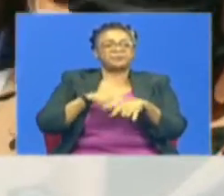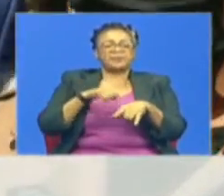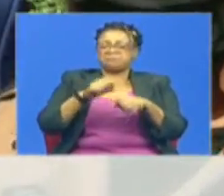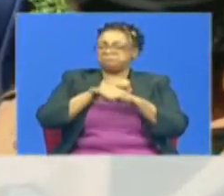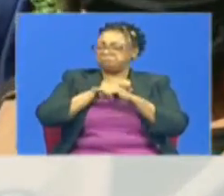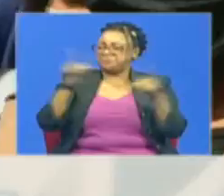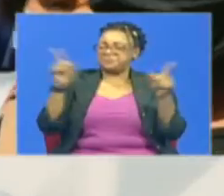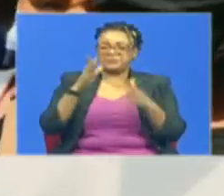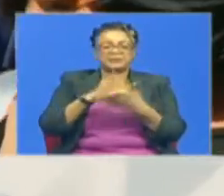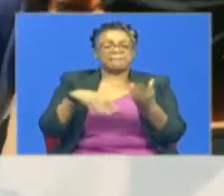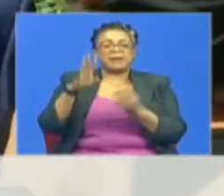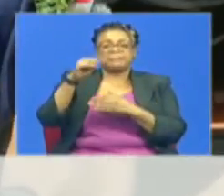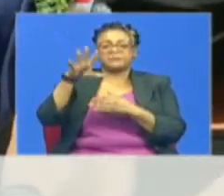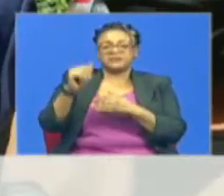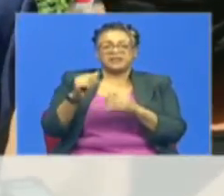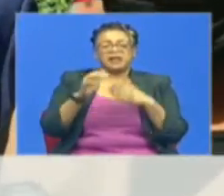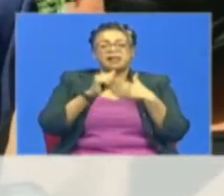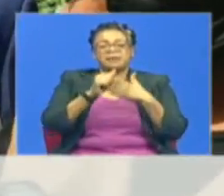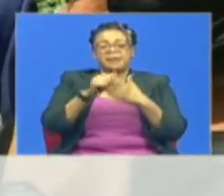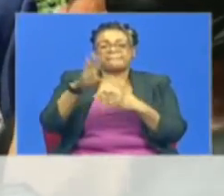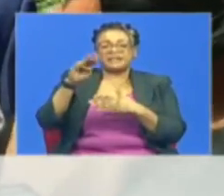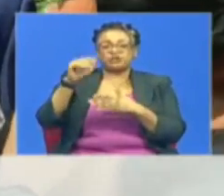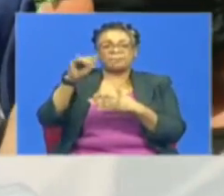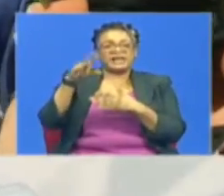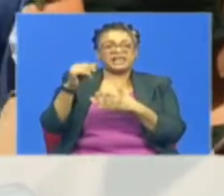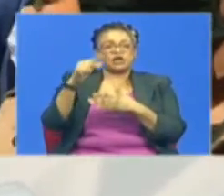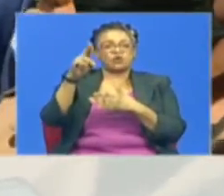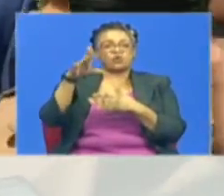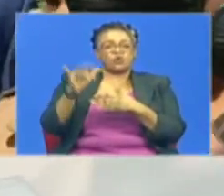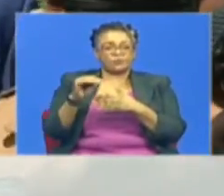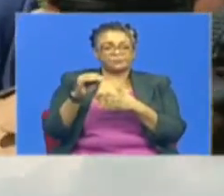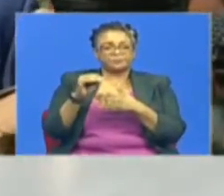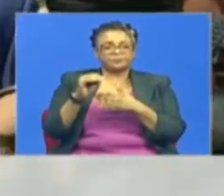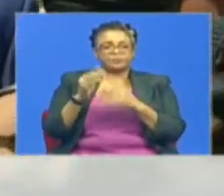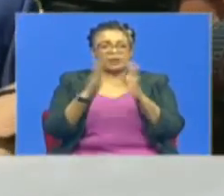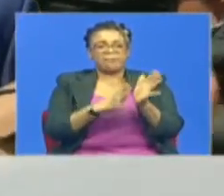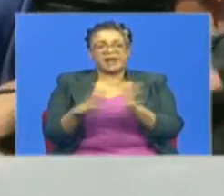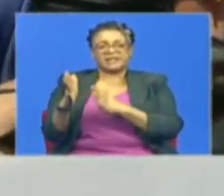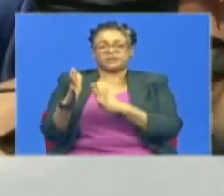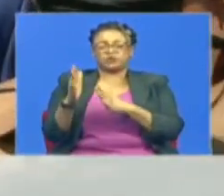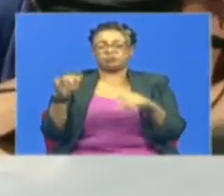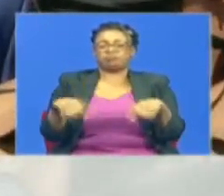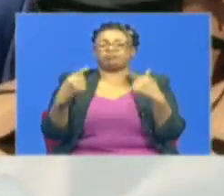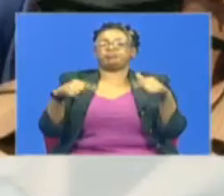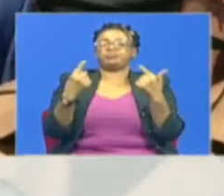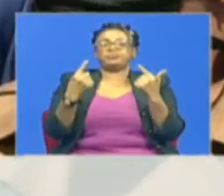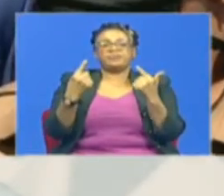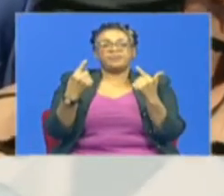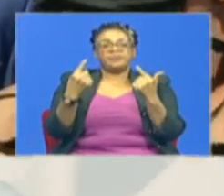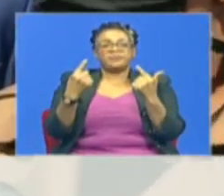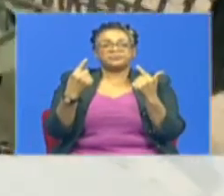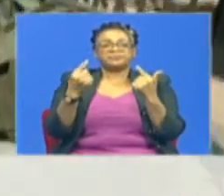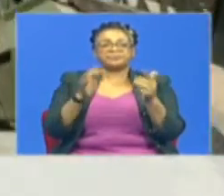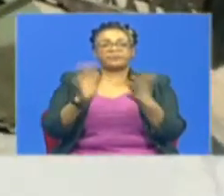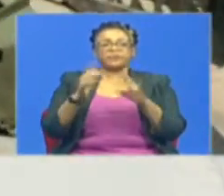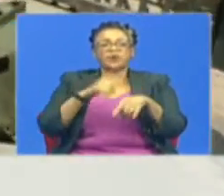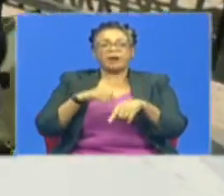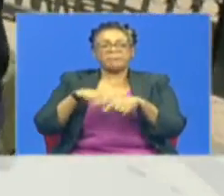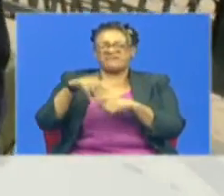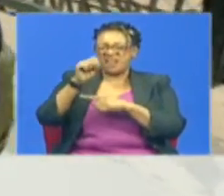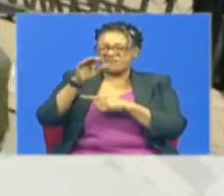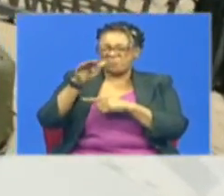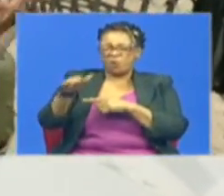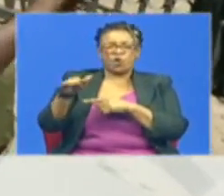some MCAs led by Matopeni MCA Abdi Guyo would interrupt the proceedings. And at about 5 a.m.,